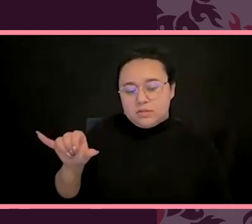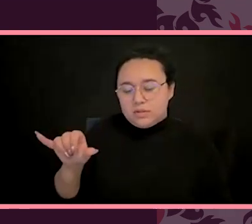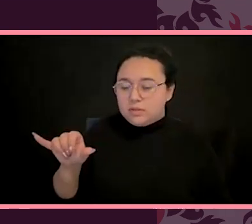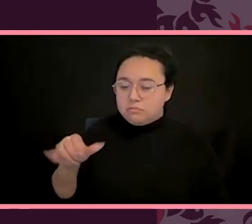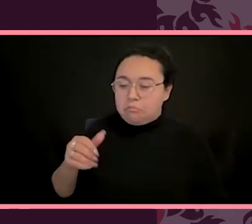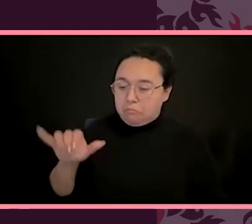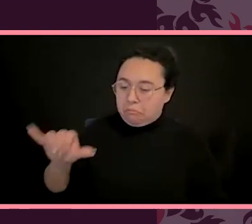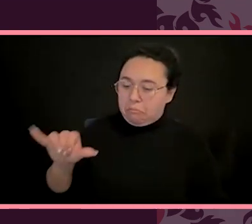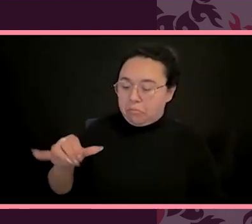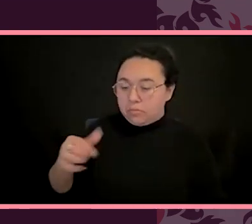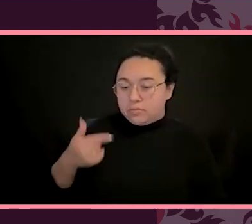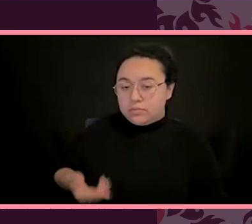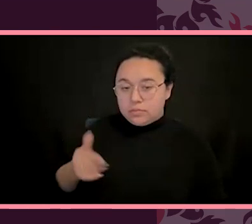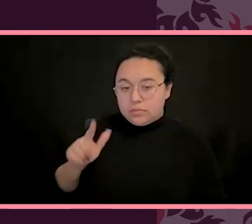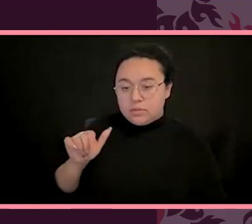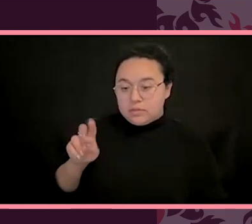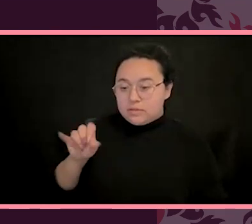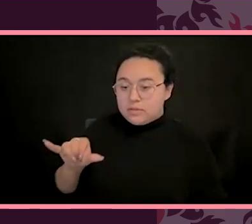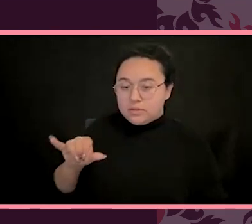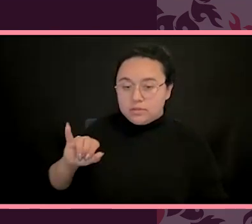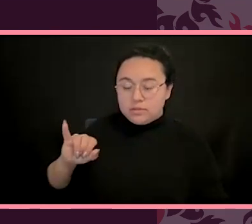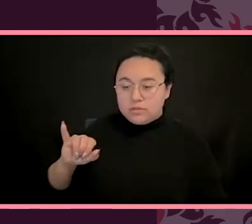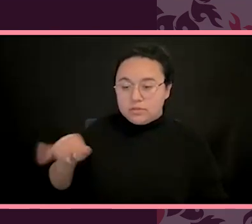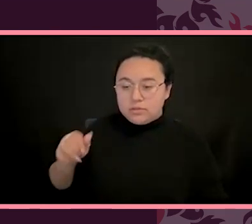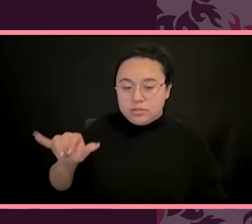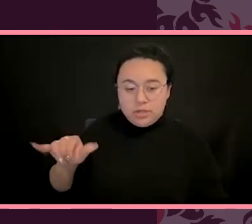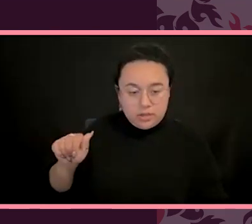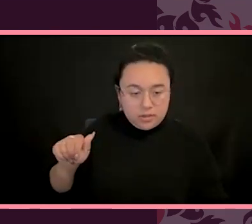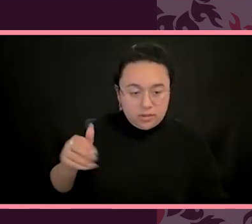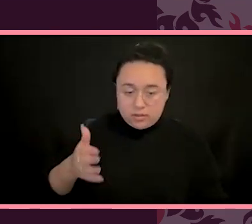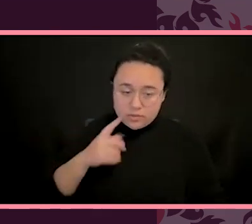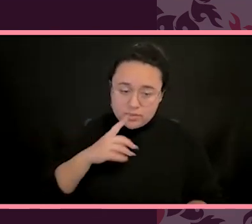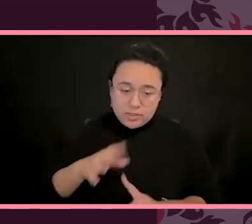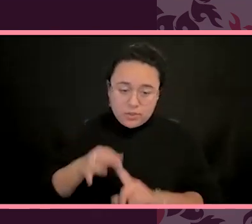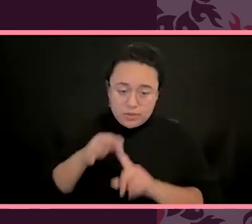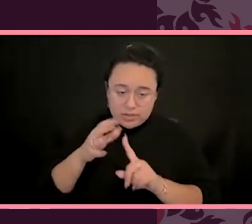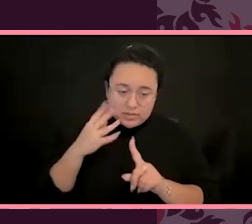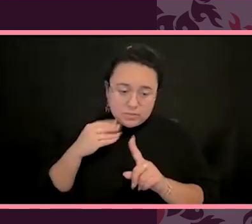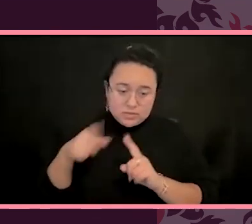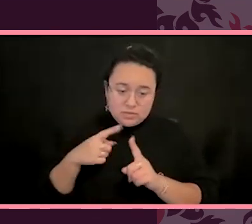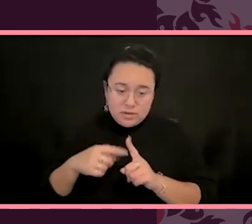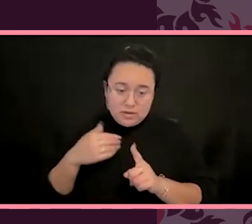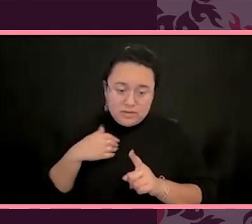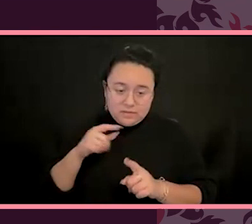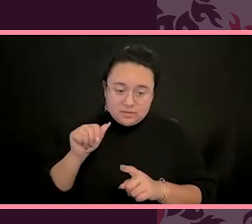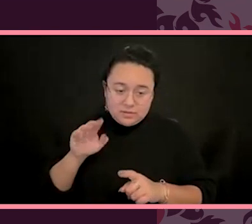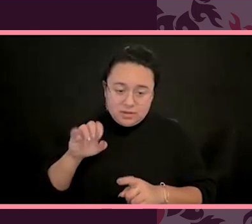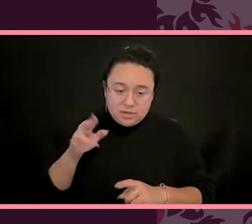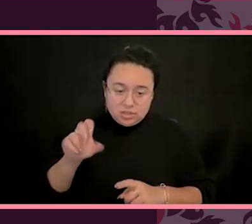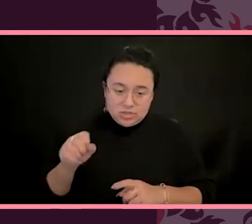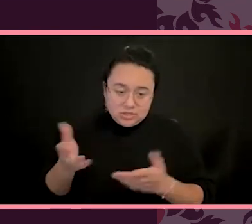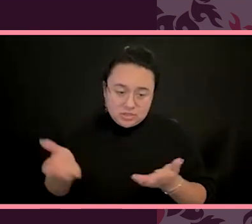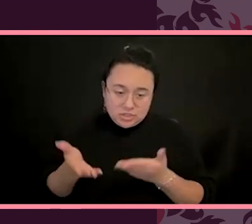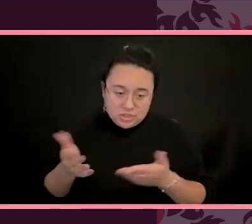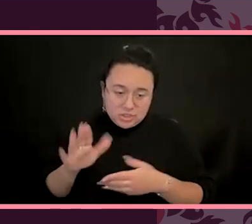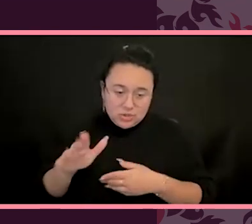Mrs. Lindsey. Jaya, what is one of the unique experiences of having Taejas as